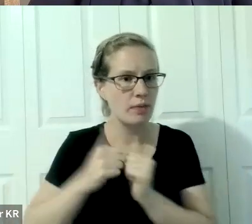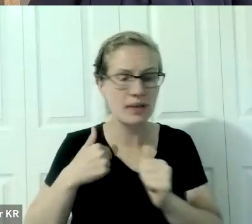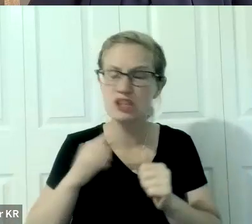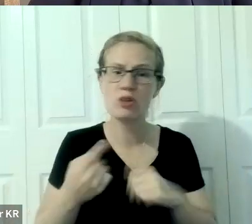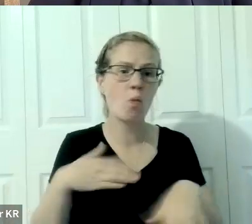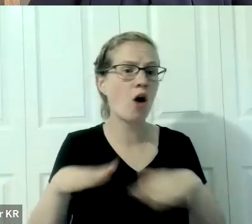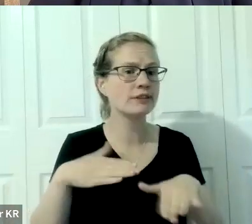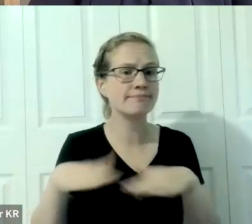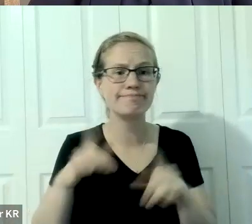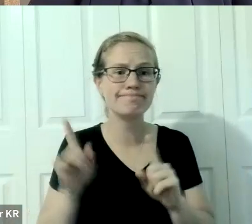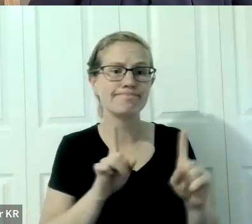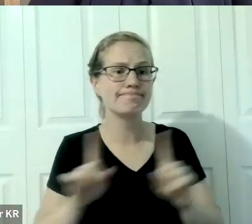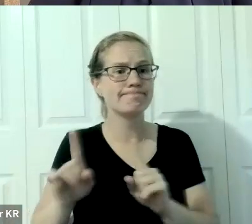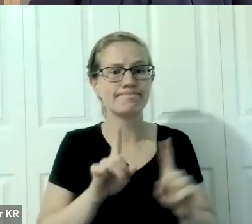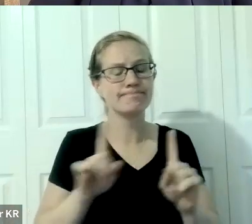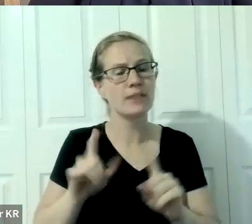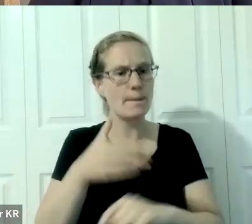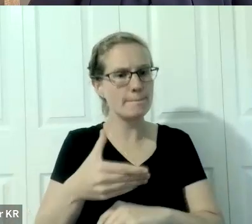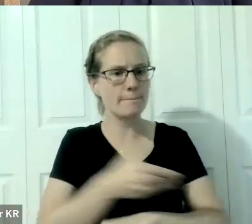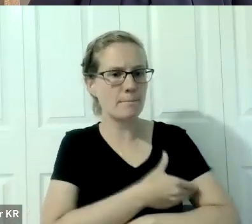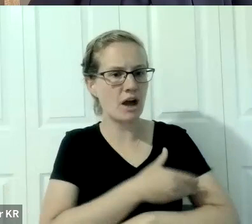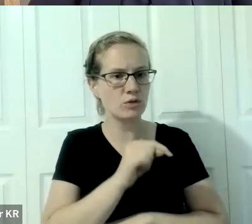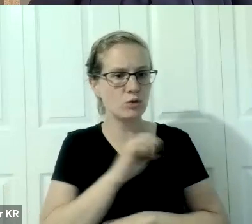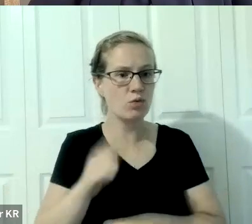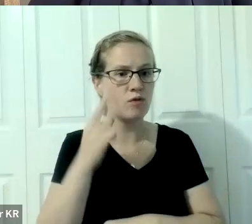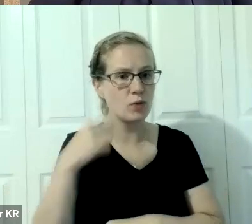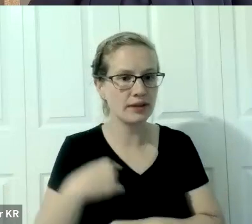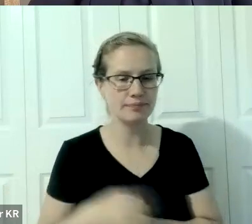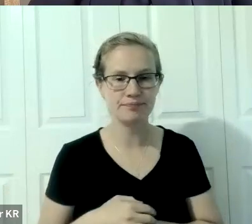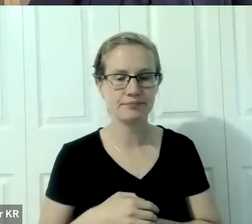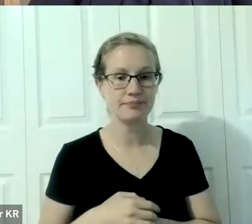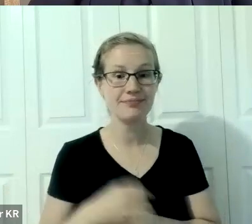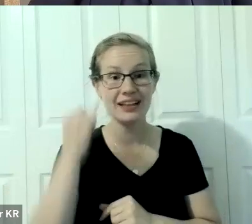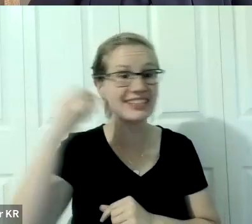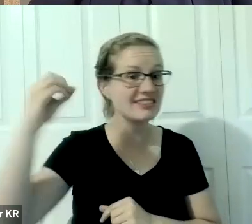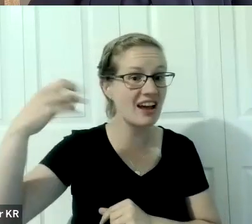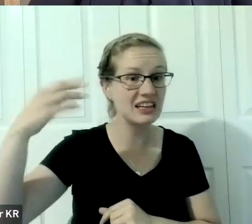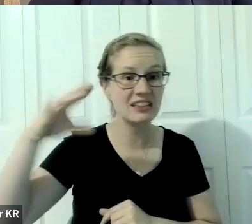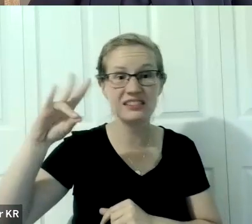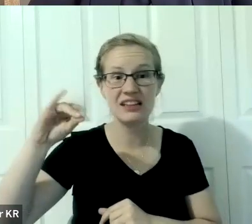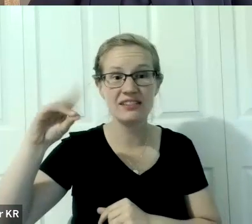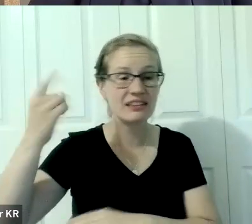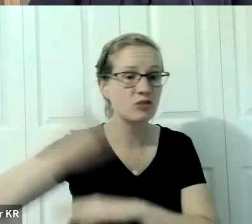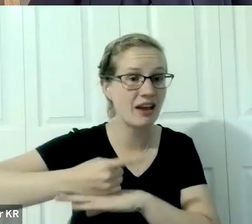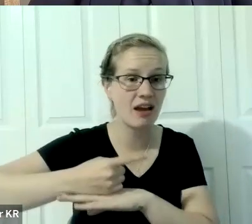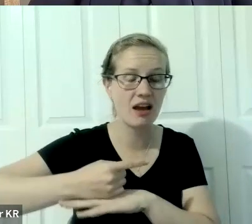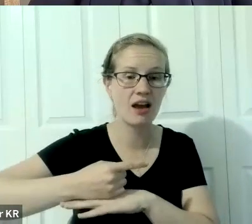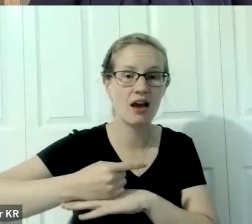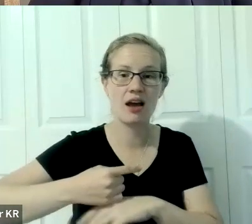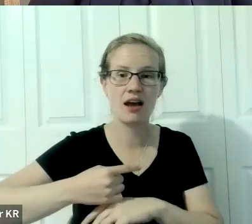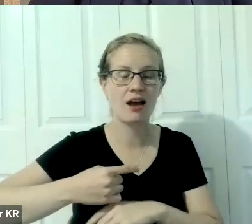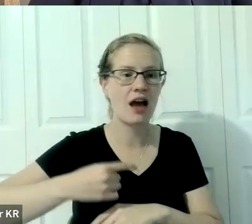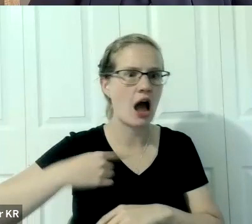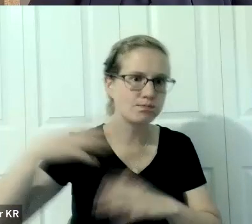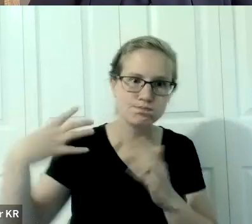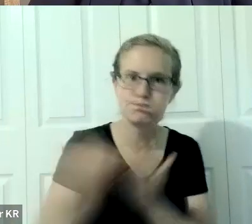walking was a powerful tool for me. If it's a sunny and 70 degree day, I've got to